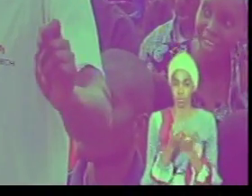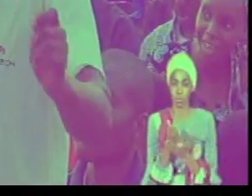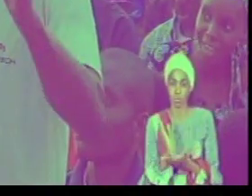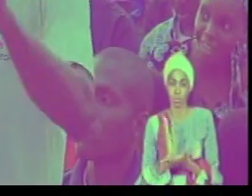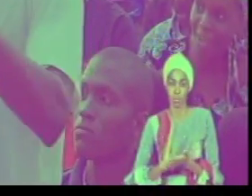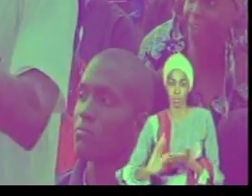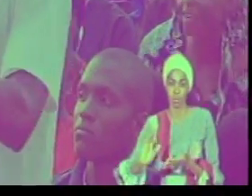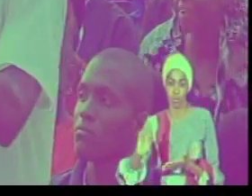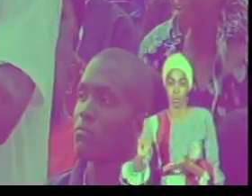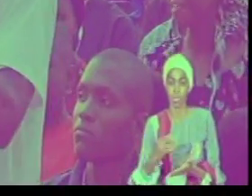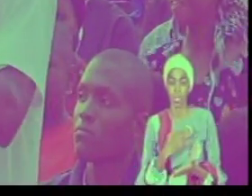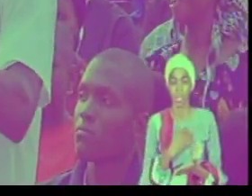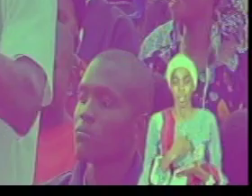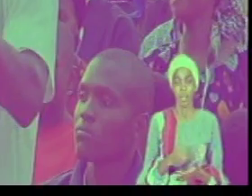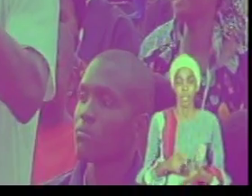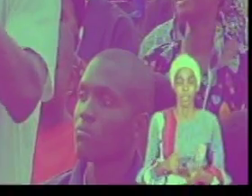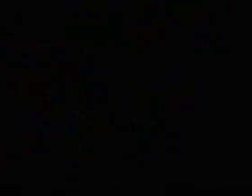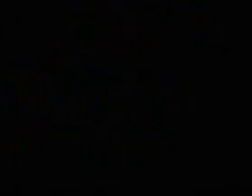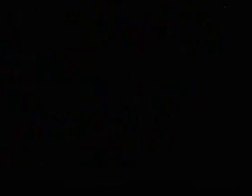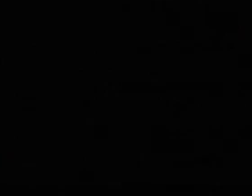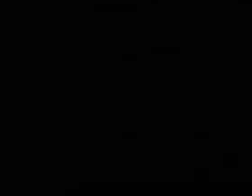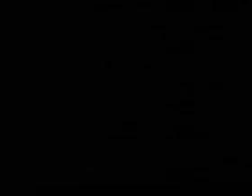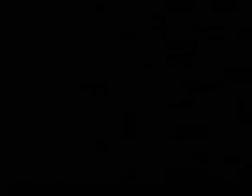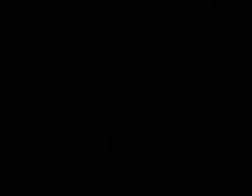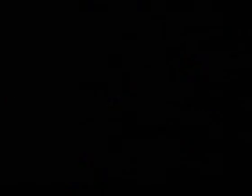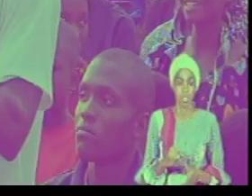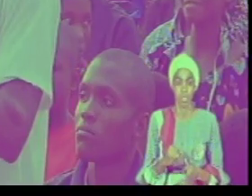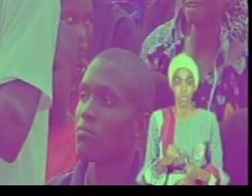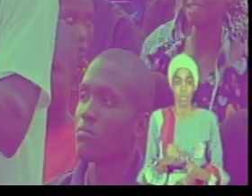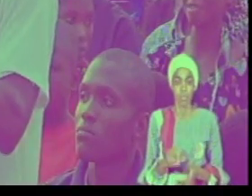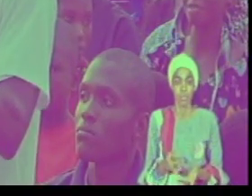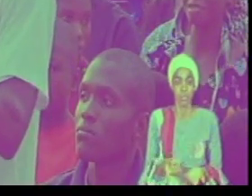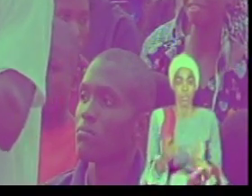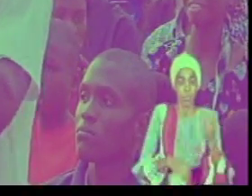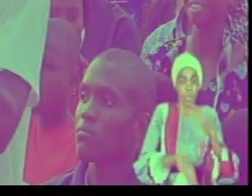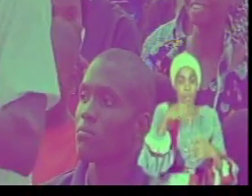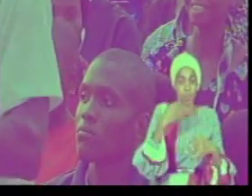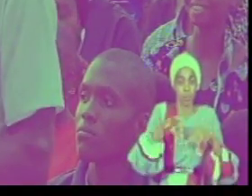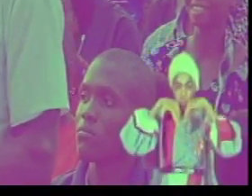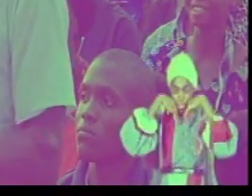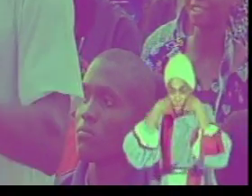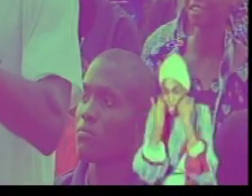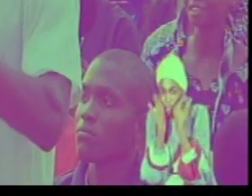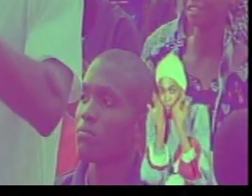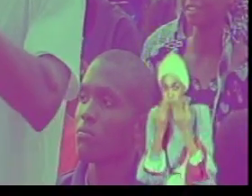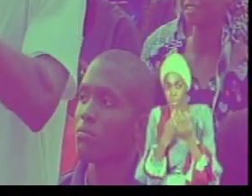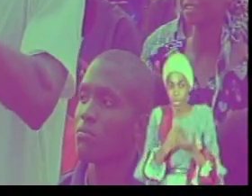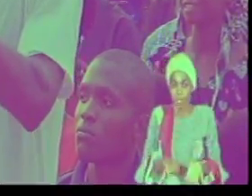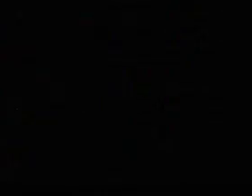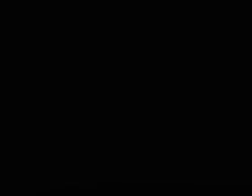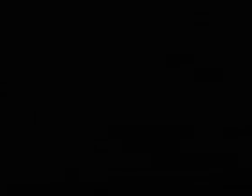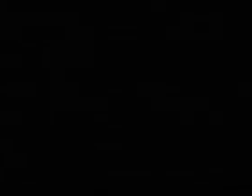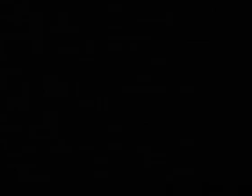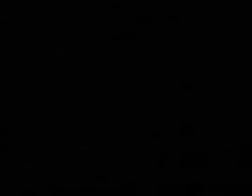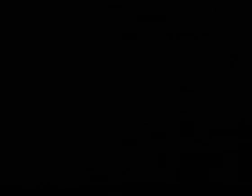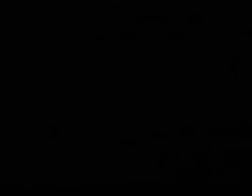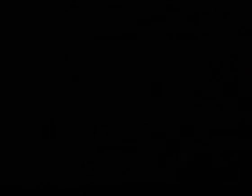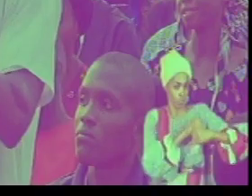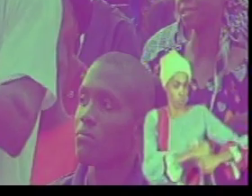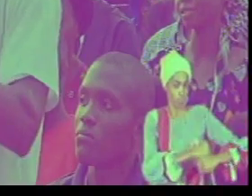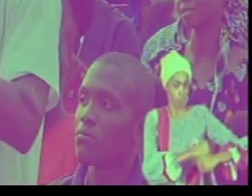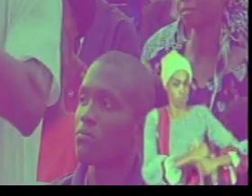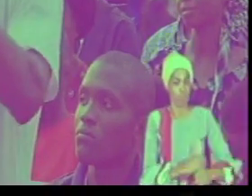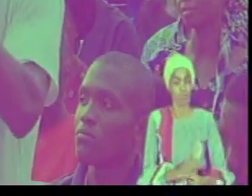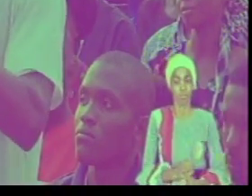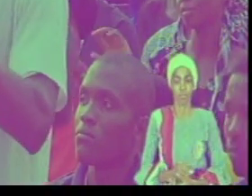mediocrity to come to a credible situation in life or a state in life. So when such an event or